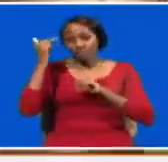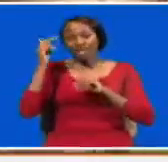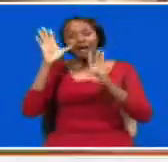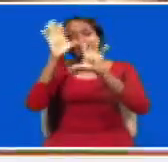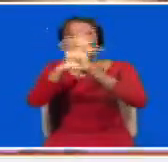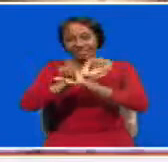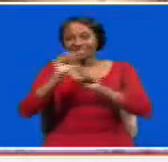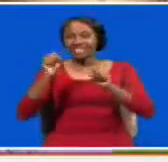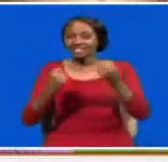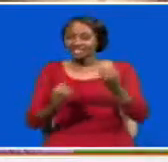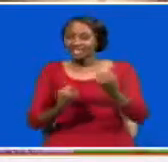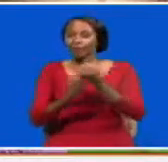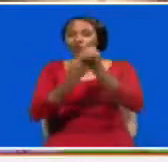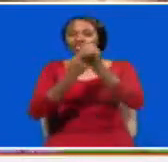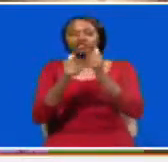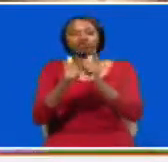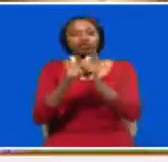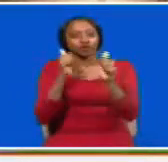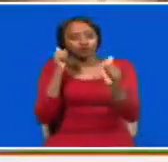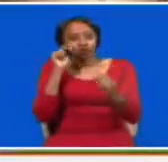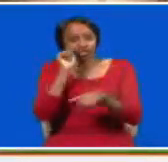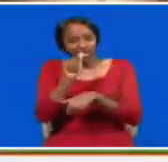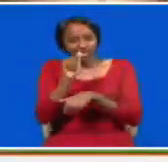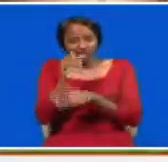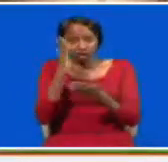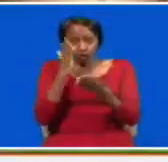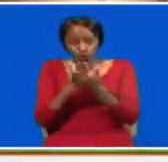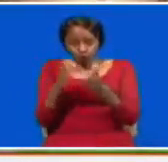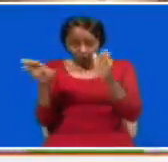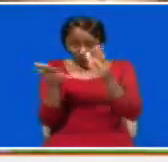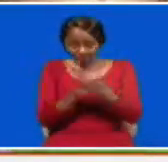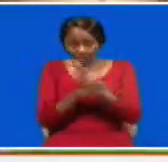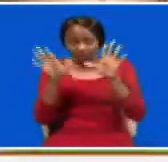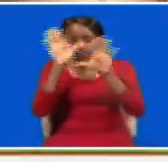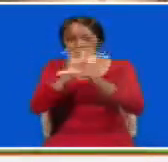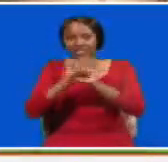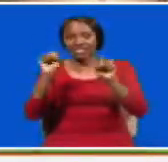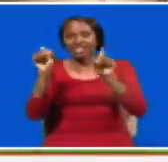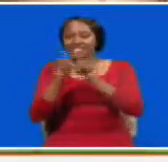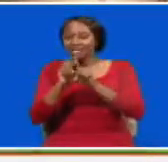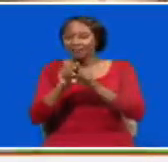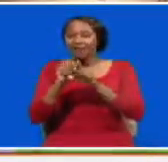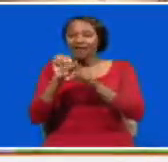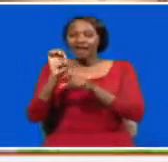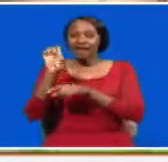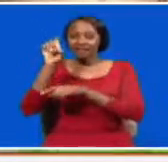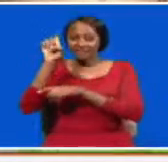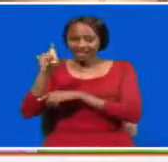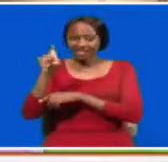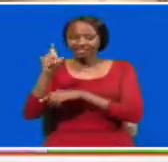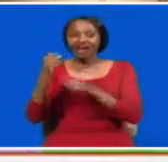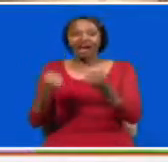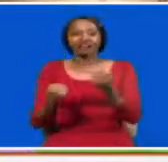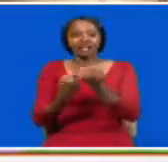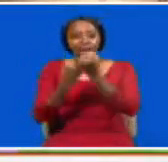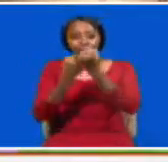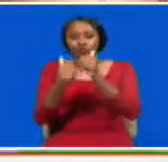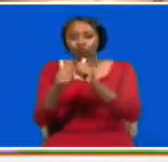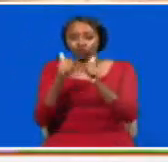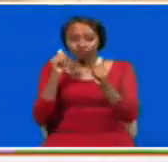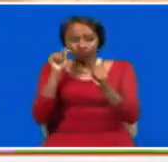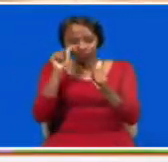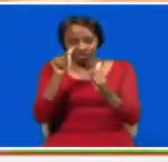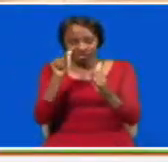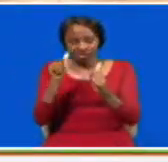supportive. As you said so in public, the deputy president and the executive are supportive. But I can tell you even if they were